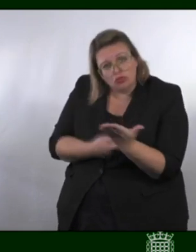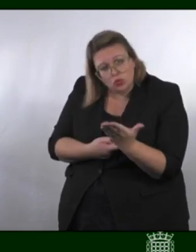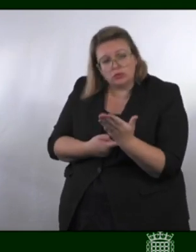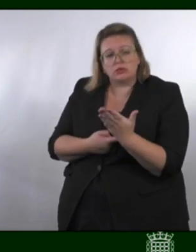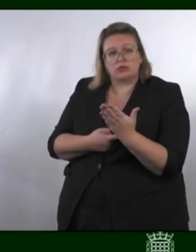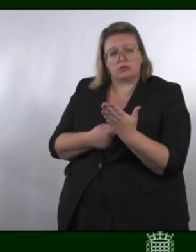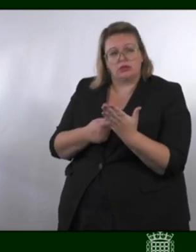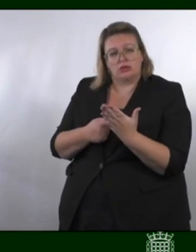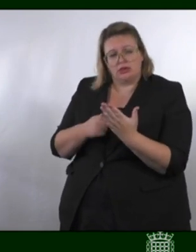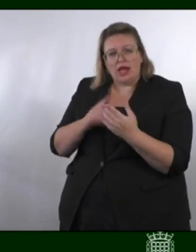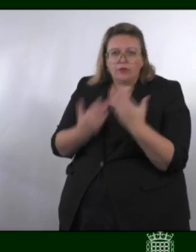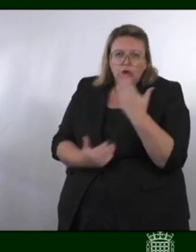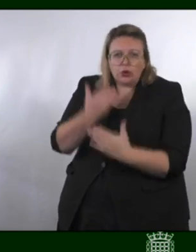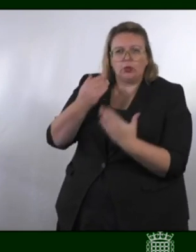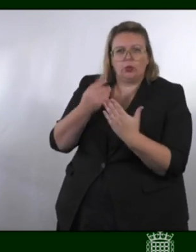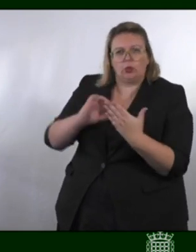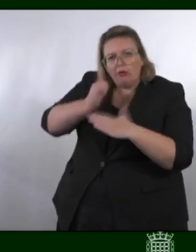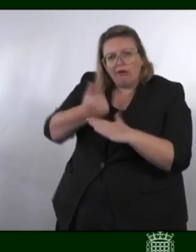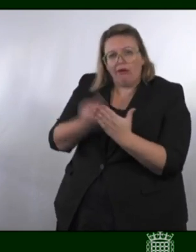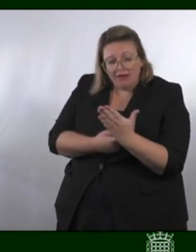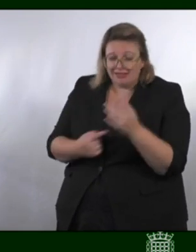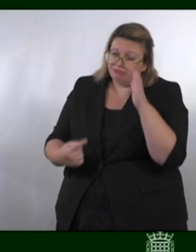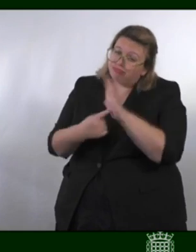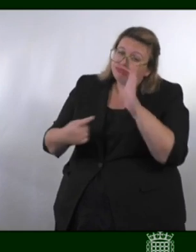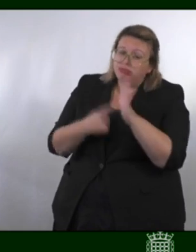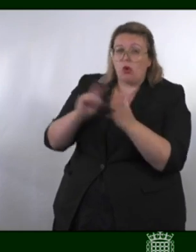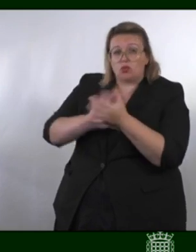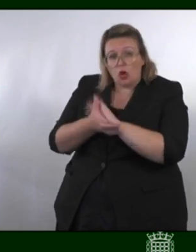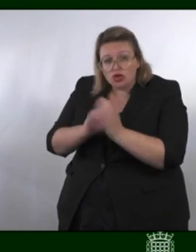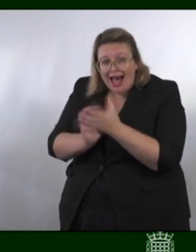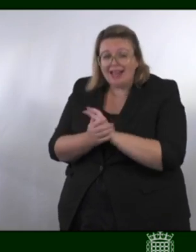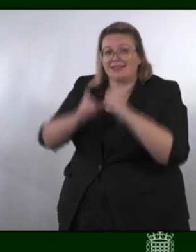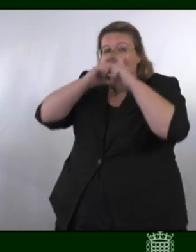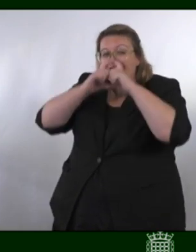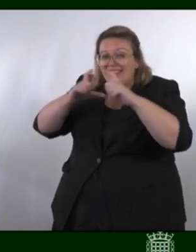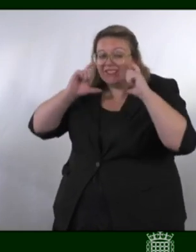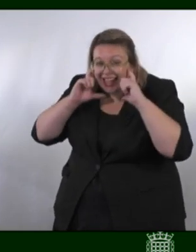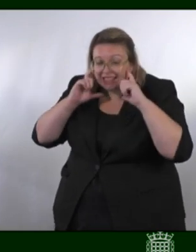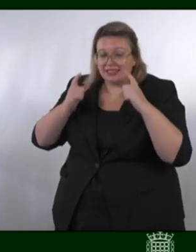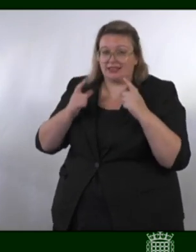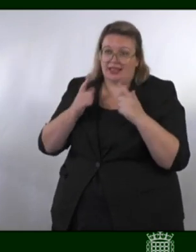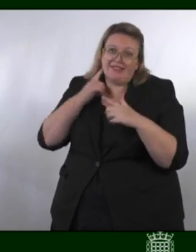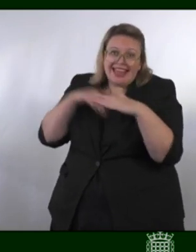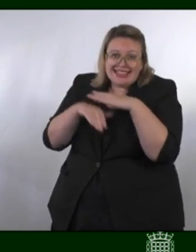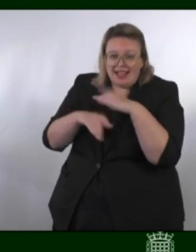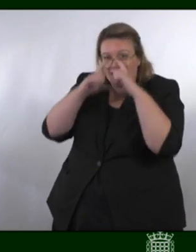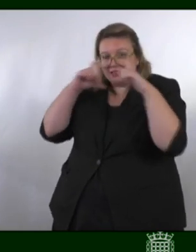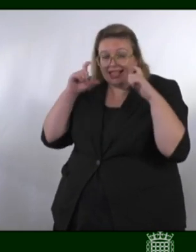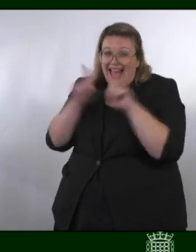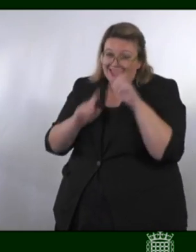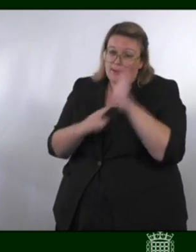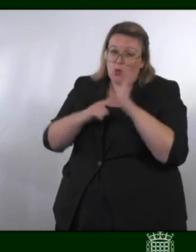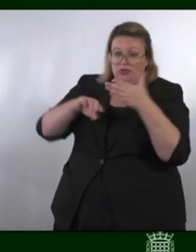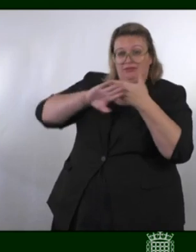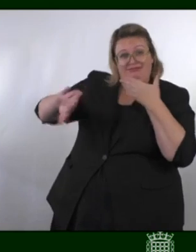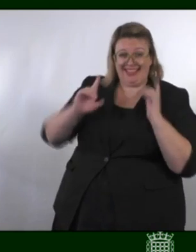new restrictions, but obviously washing hands, wearing a face covering in enclosed spaces and keeping a sensible distance,